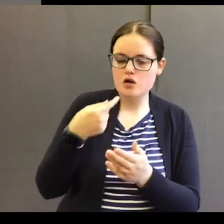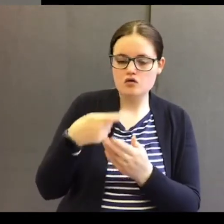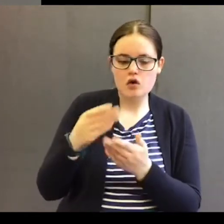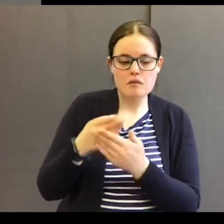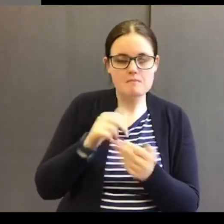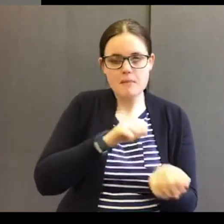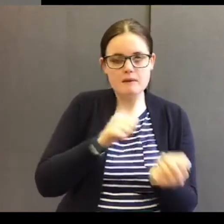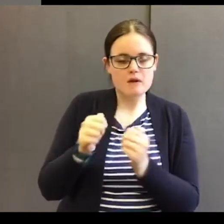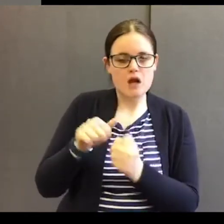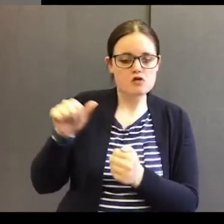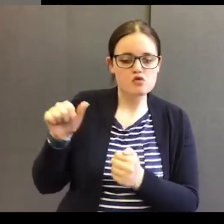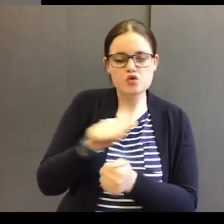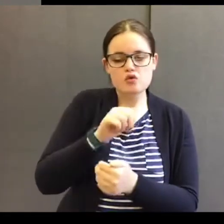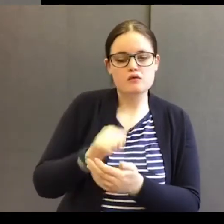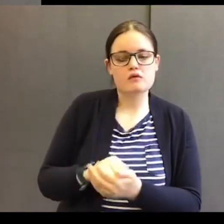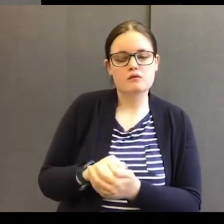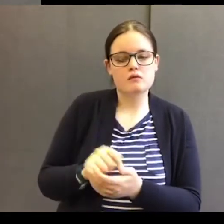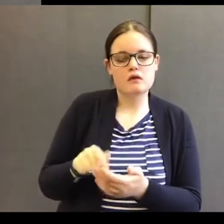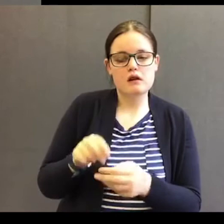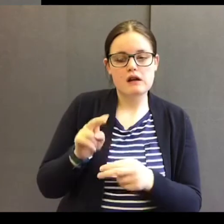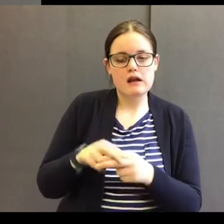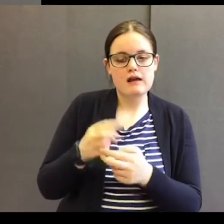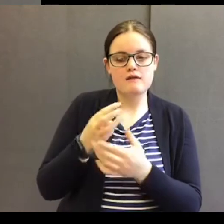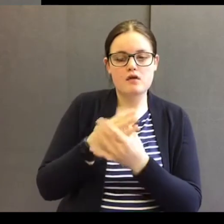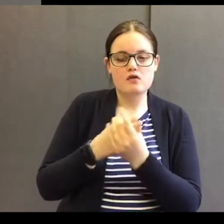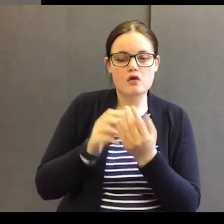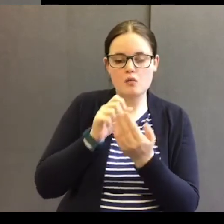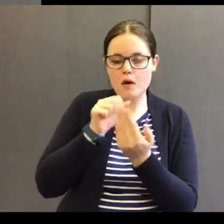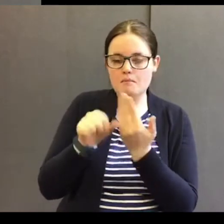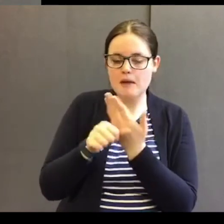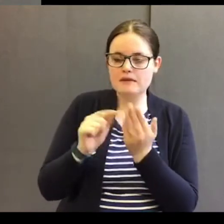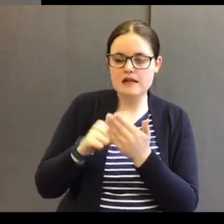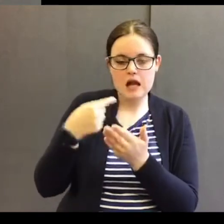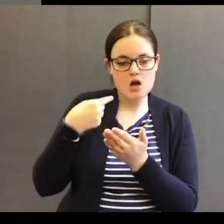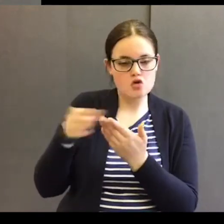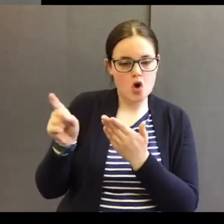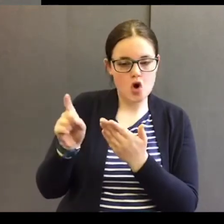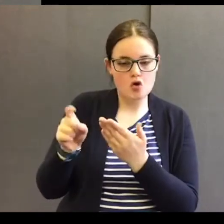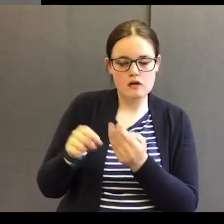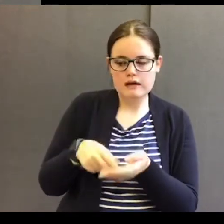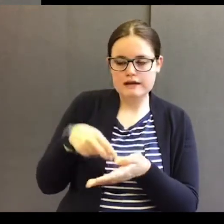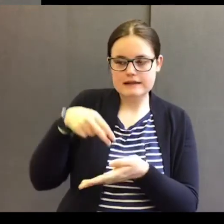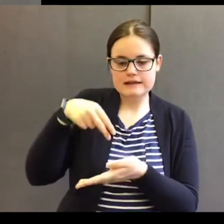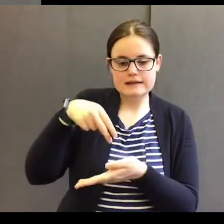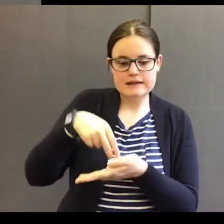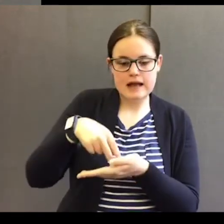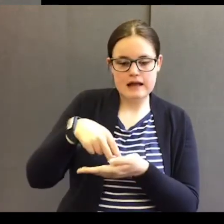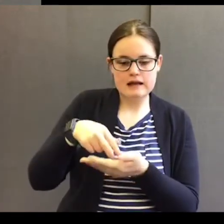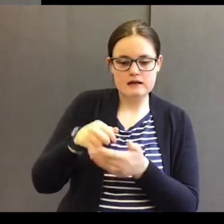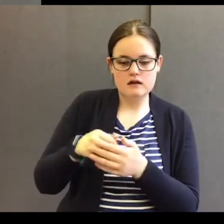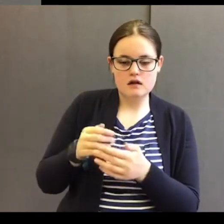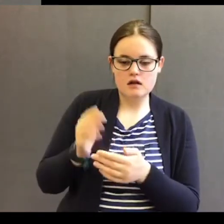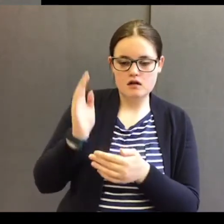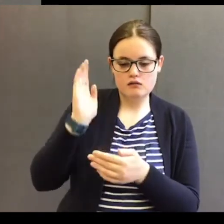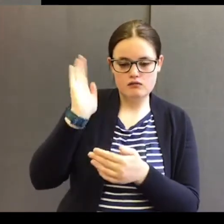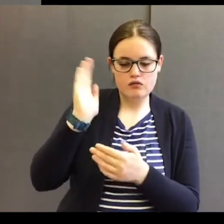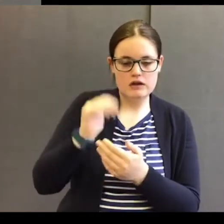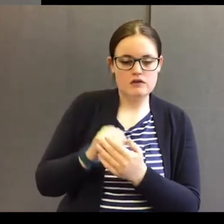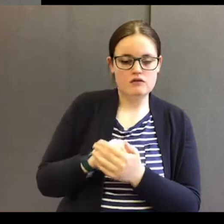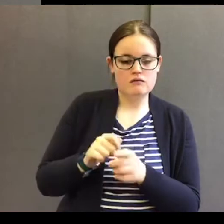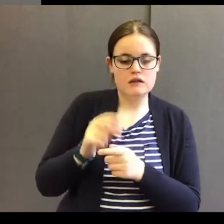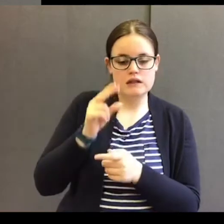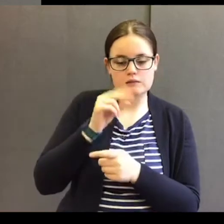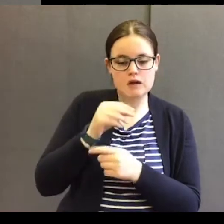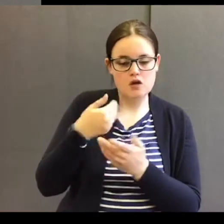baptized, go and be baptized. If the word of God says go and stand